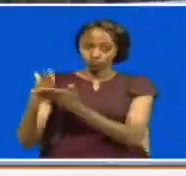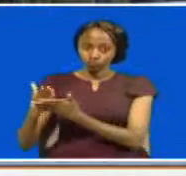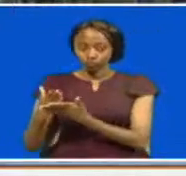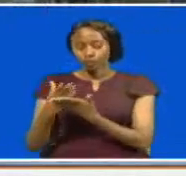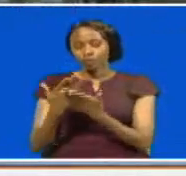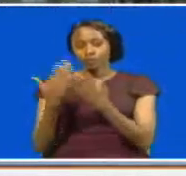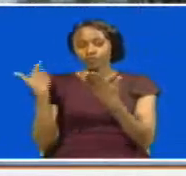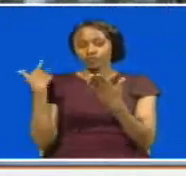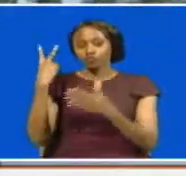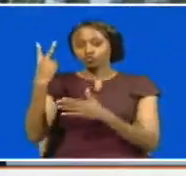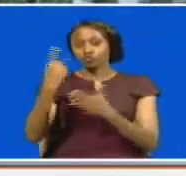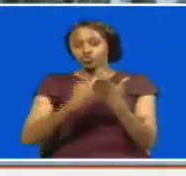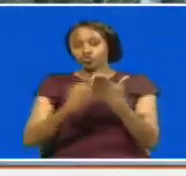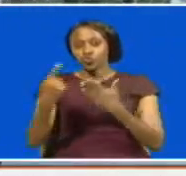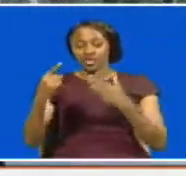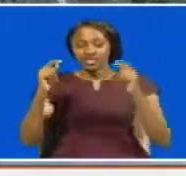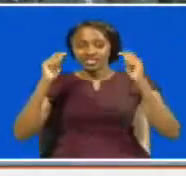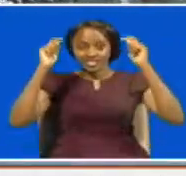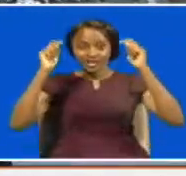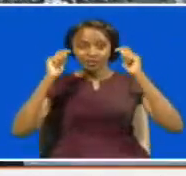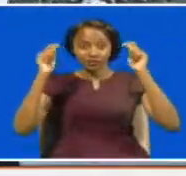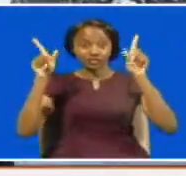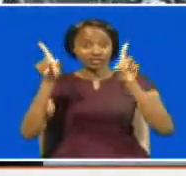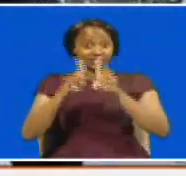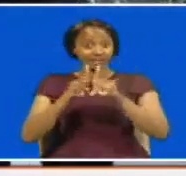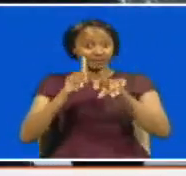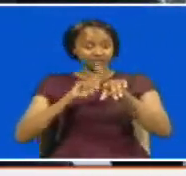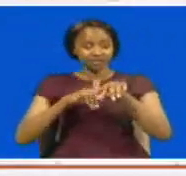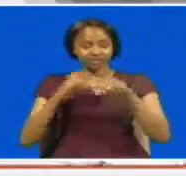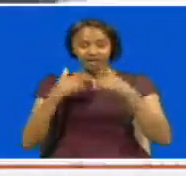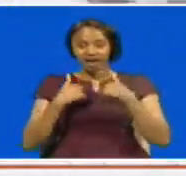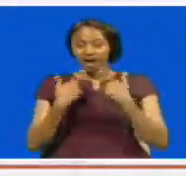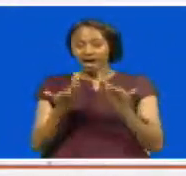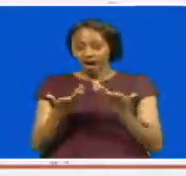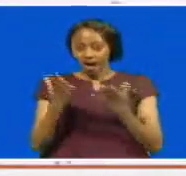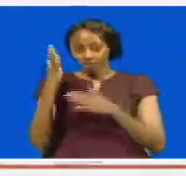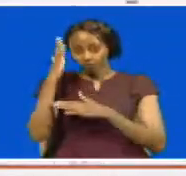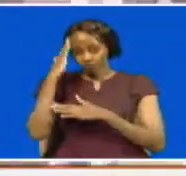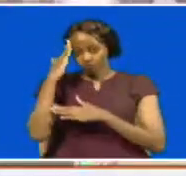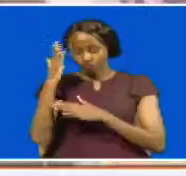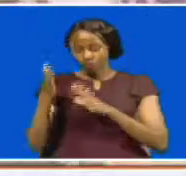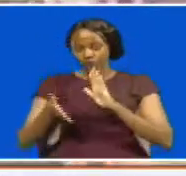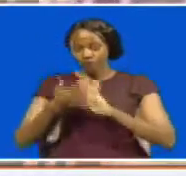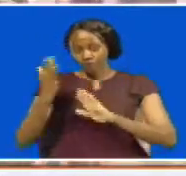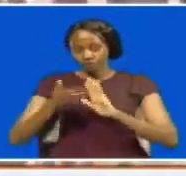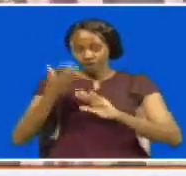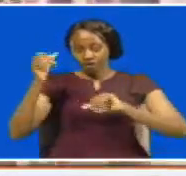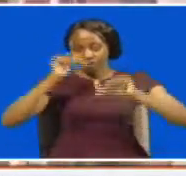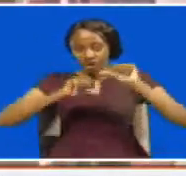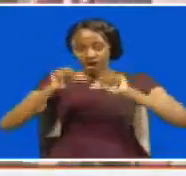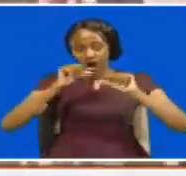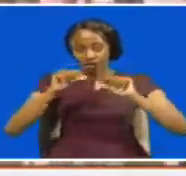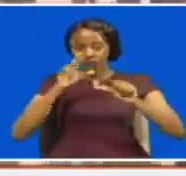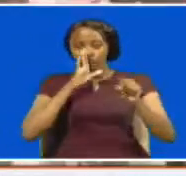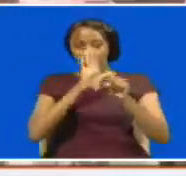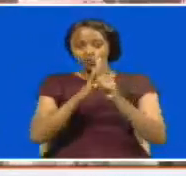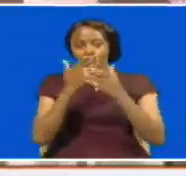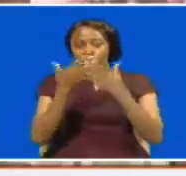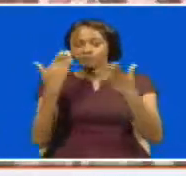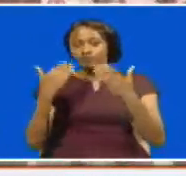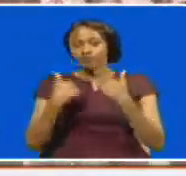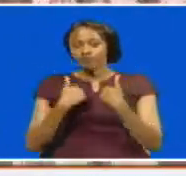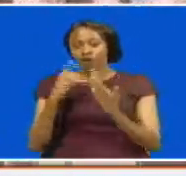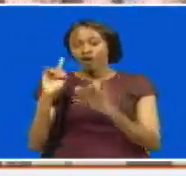nationwide demonstrations, the head of state has embarked on a race against time to fulfill the promises contained in the Azimio La Umoja One